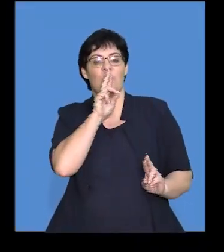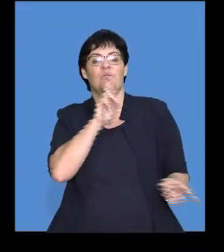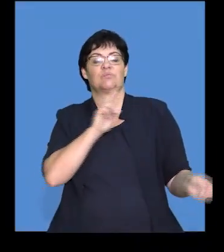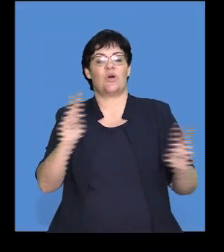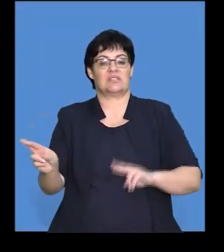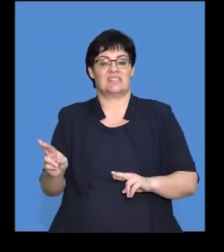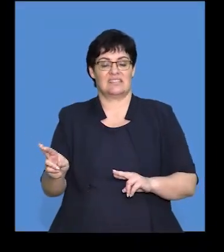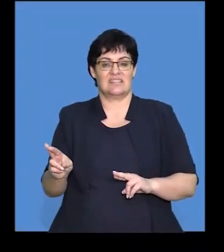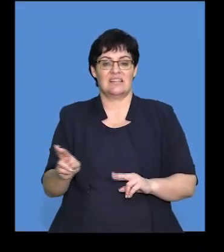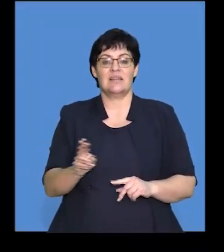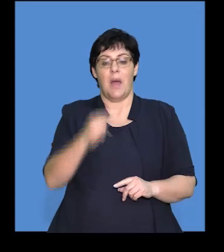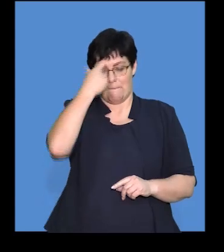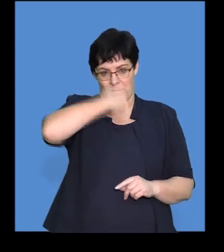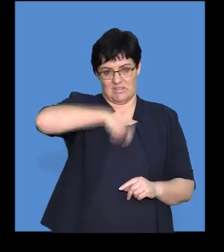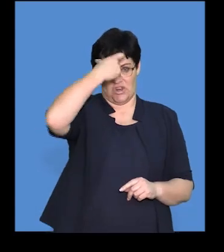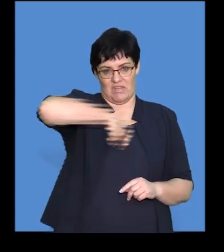is going to be